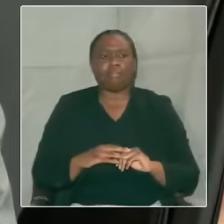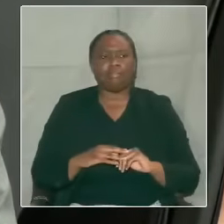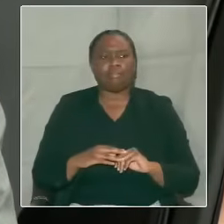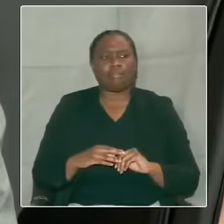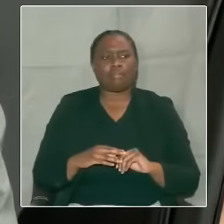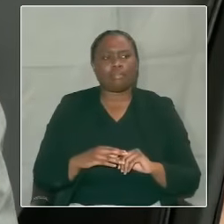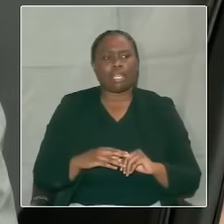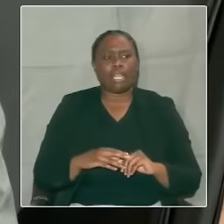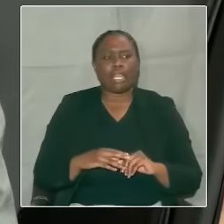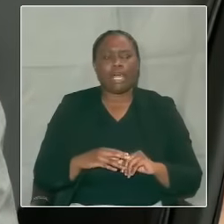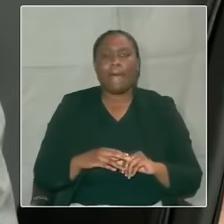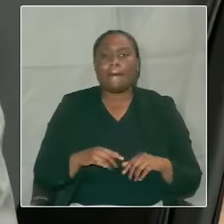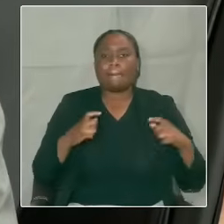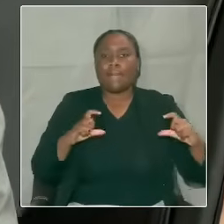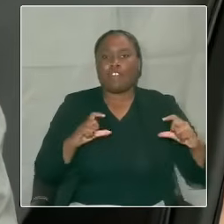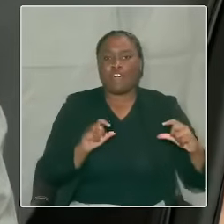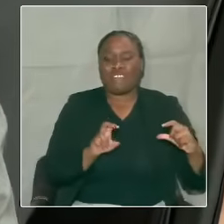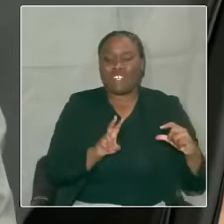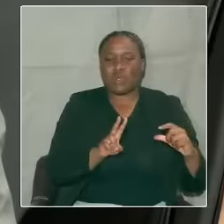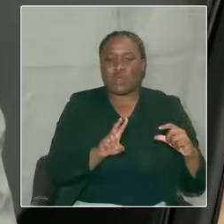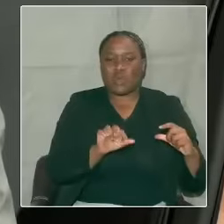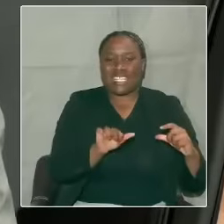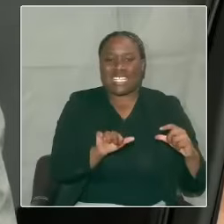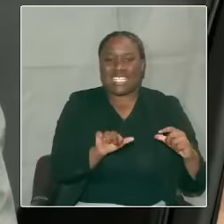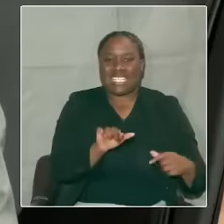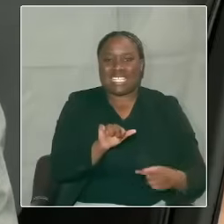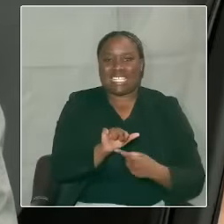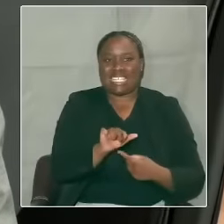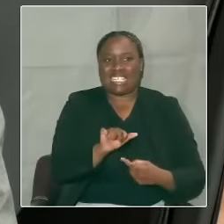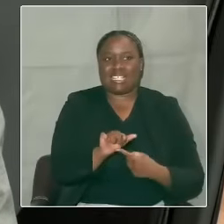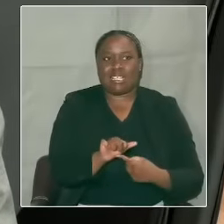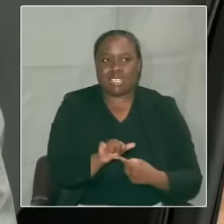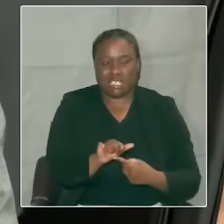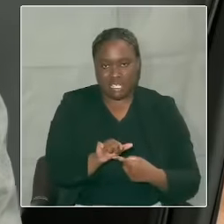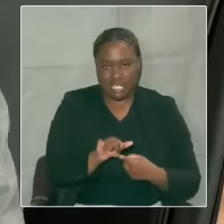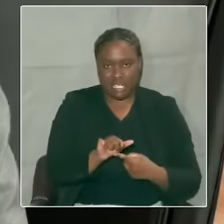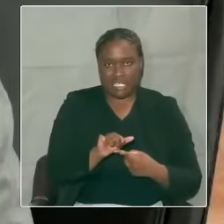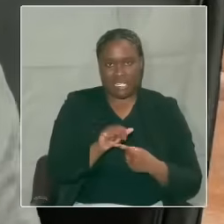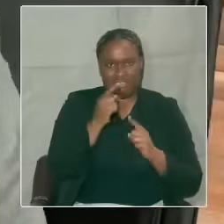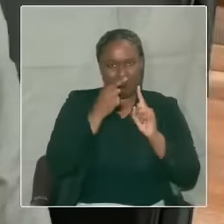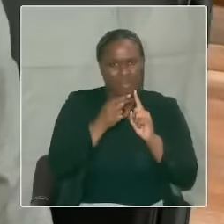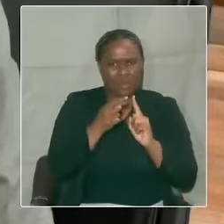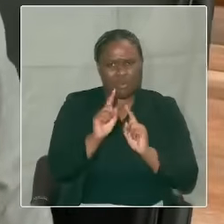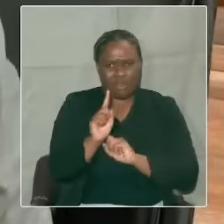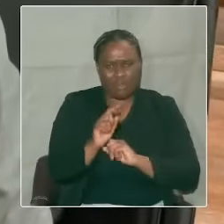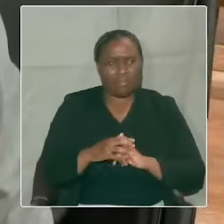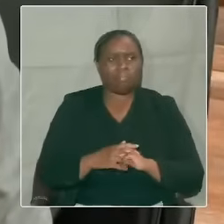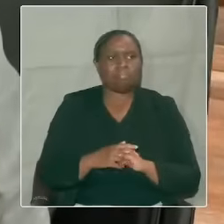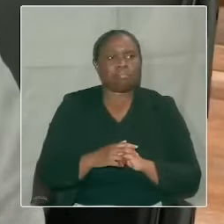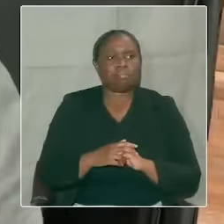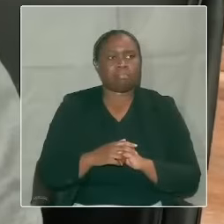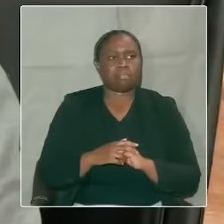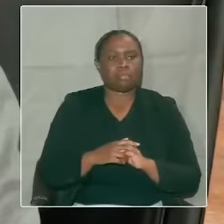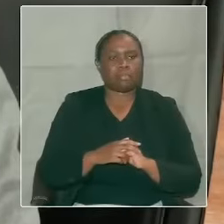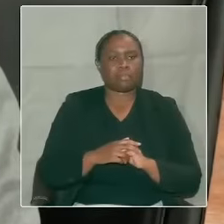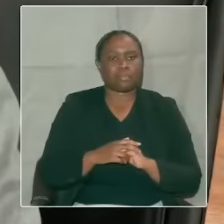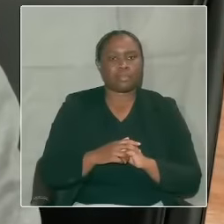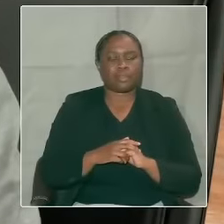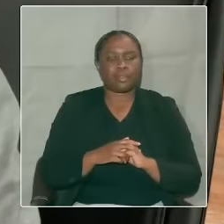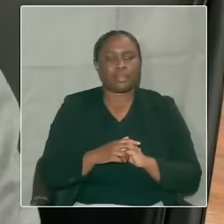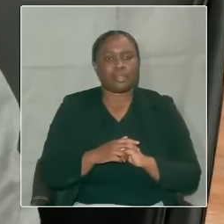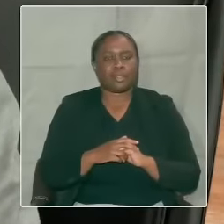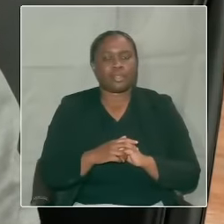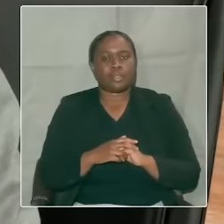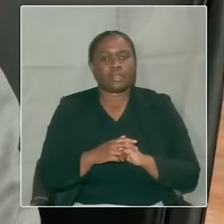the point in paragraph 26 is to convey the point that the